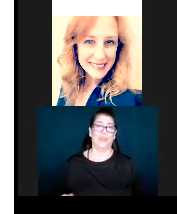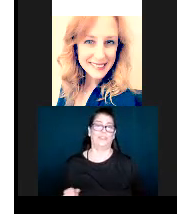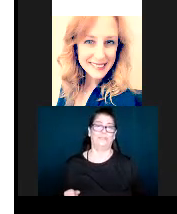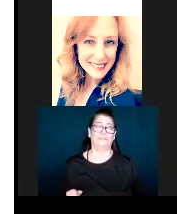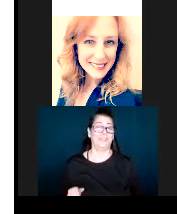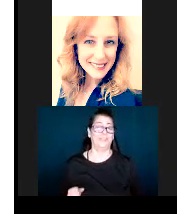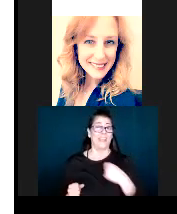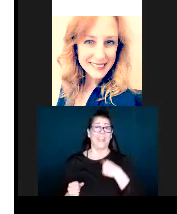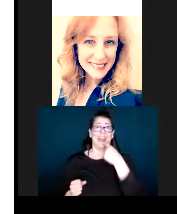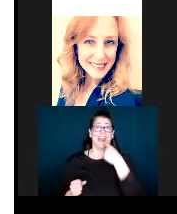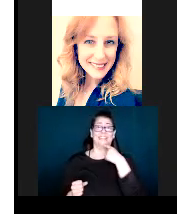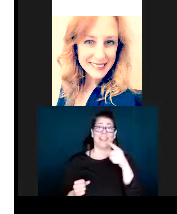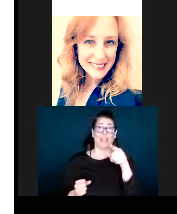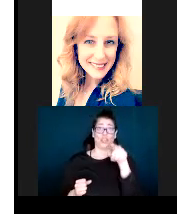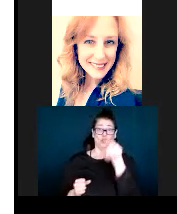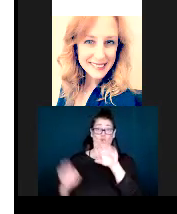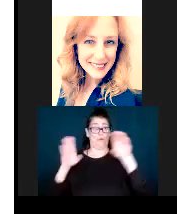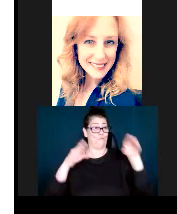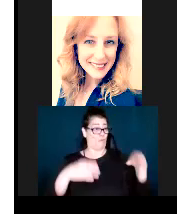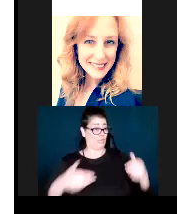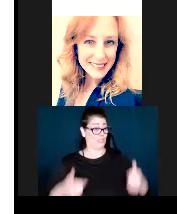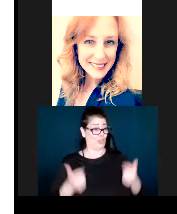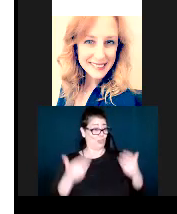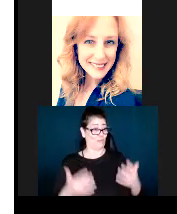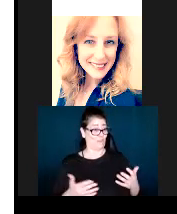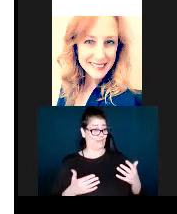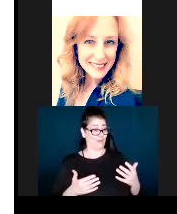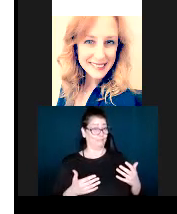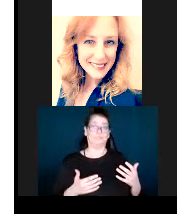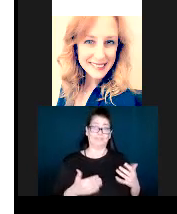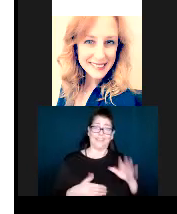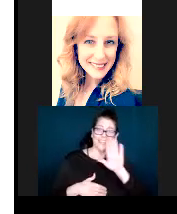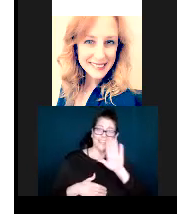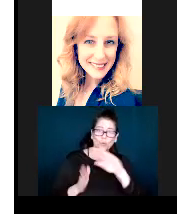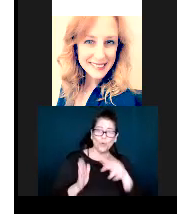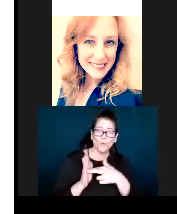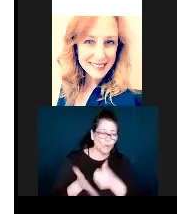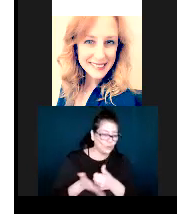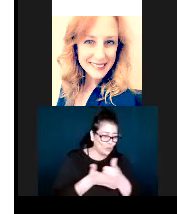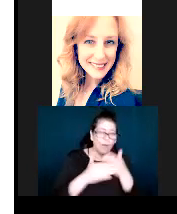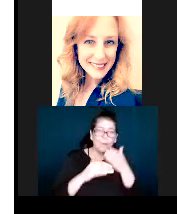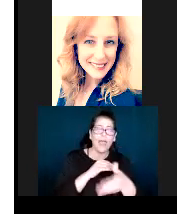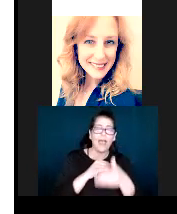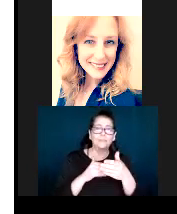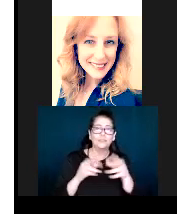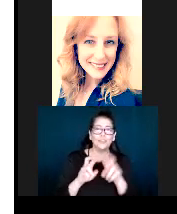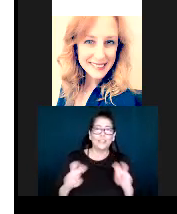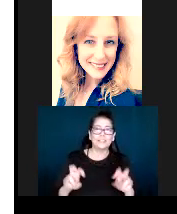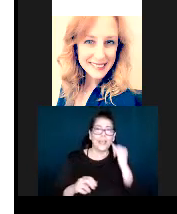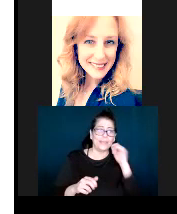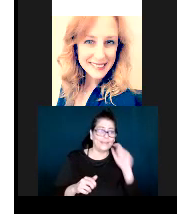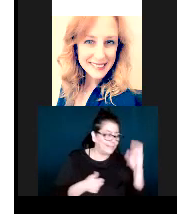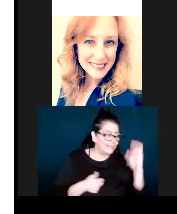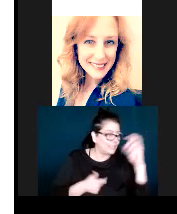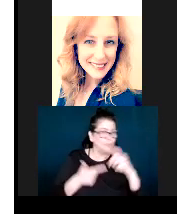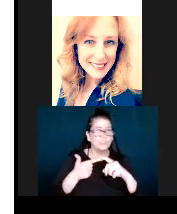there that's focused on the survivor, this is your role to help them after the exam, if they need transportation, if they need shelter,